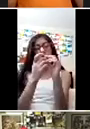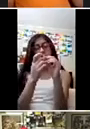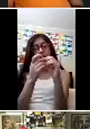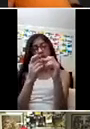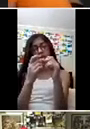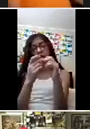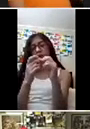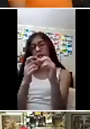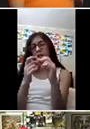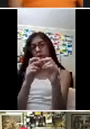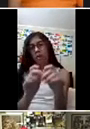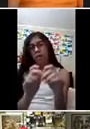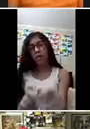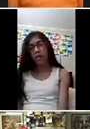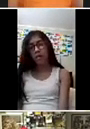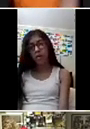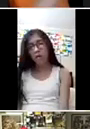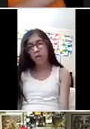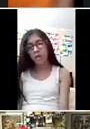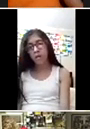They might have baby pictures of you.